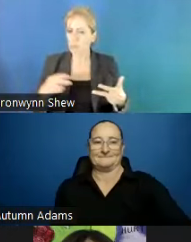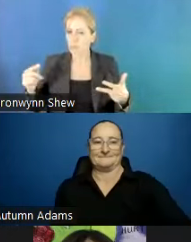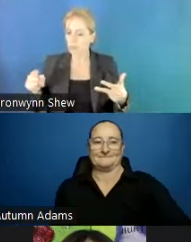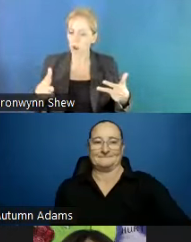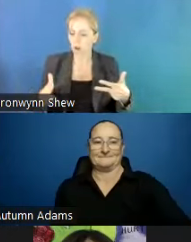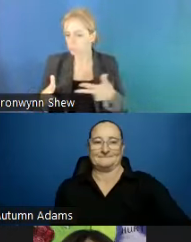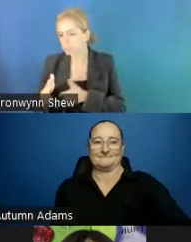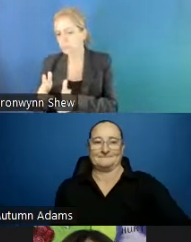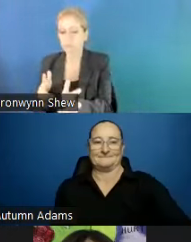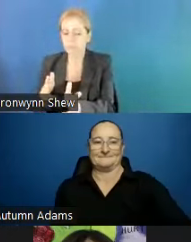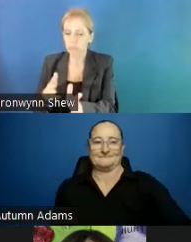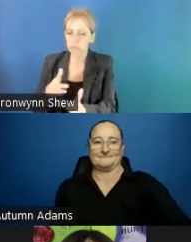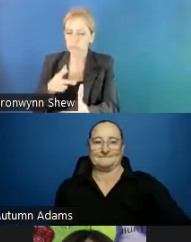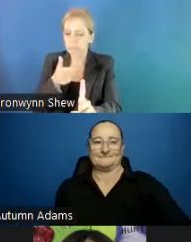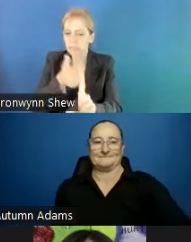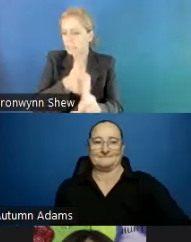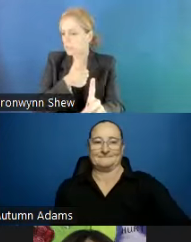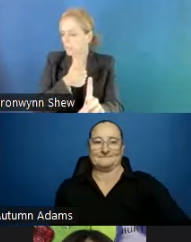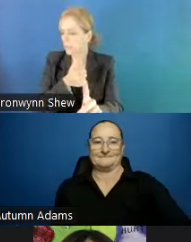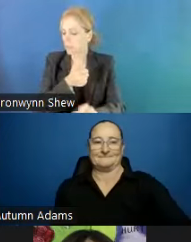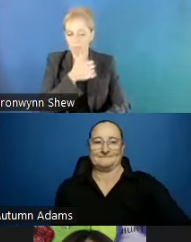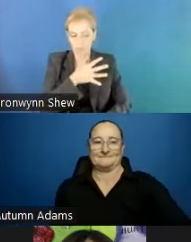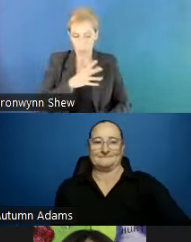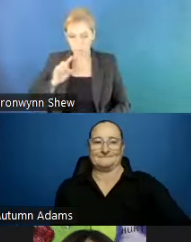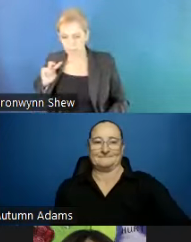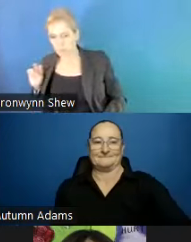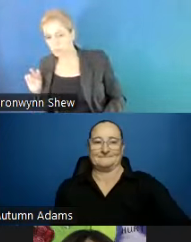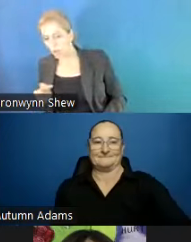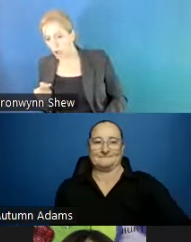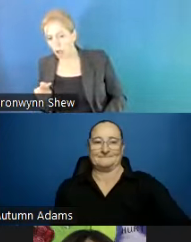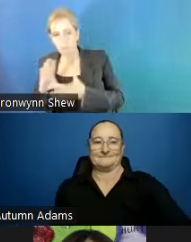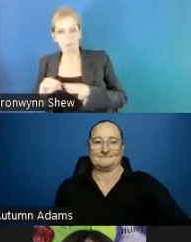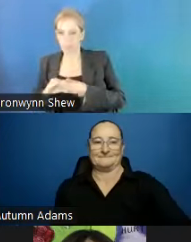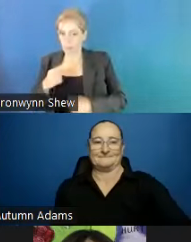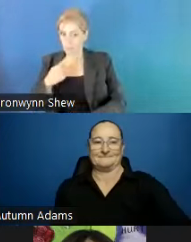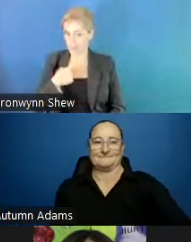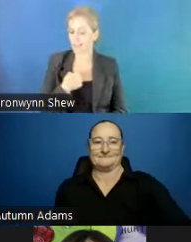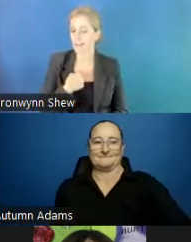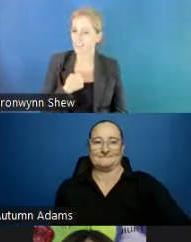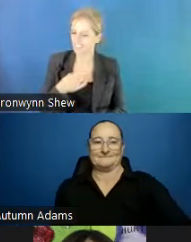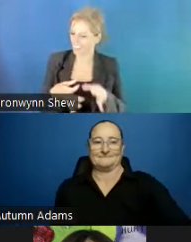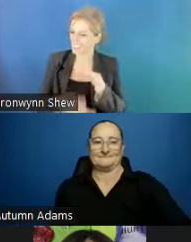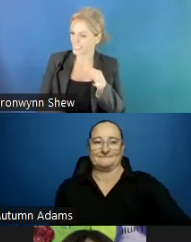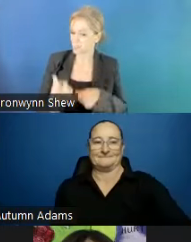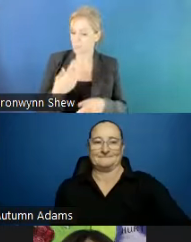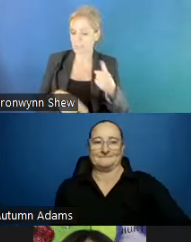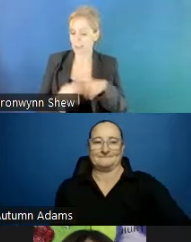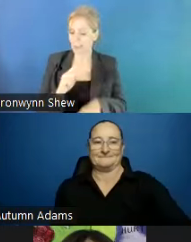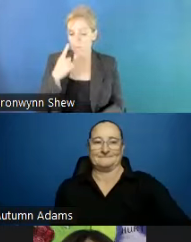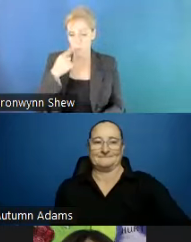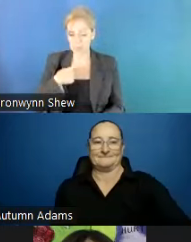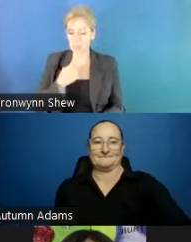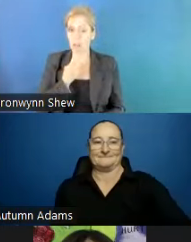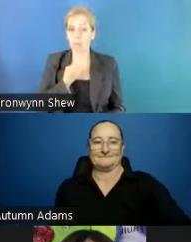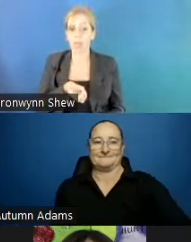lady that saw it told me all about it. And this simple sign here is basically, that means I can't believe it. And that's just a